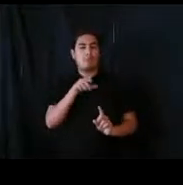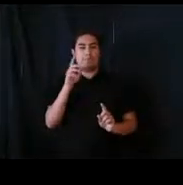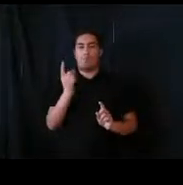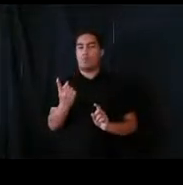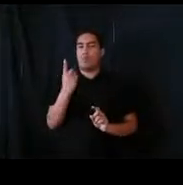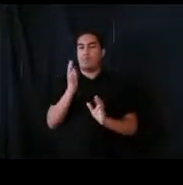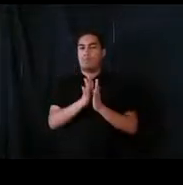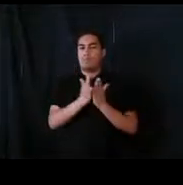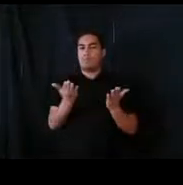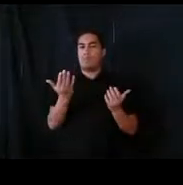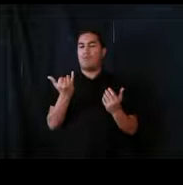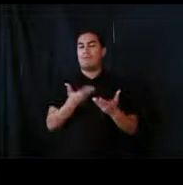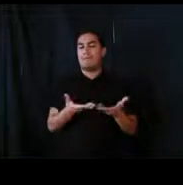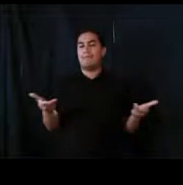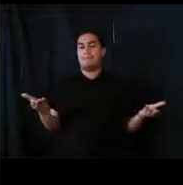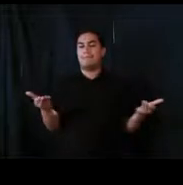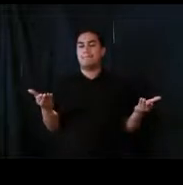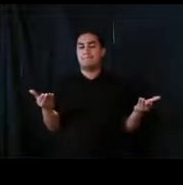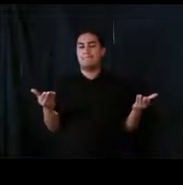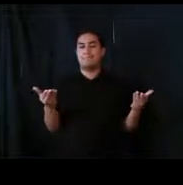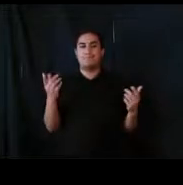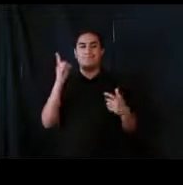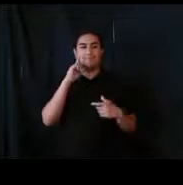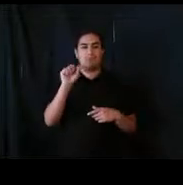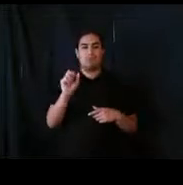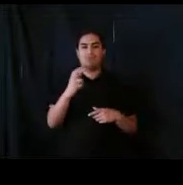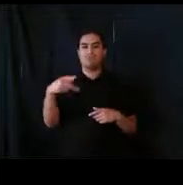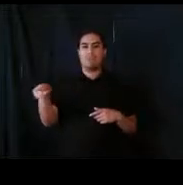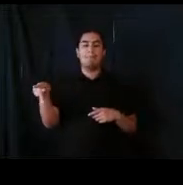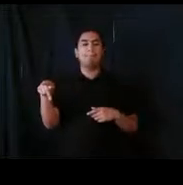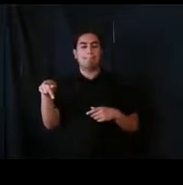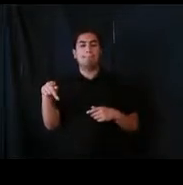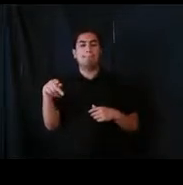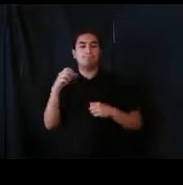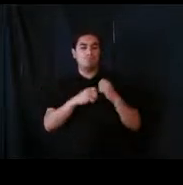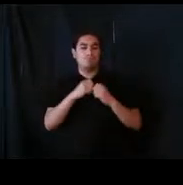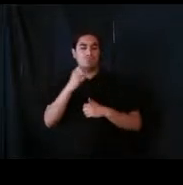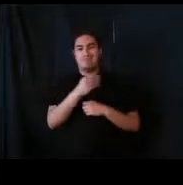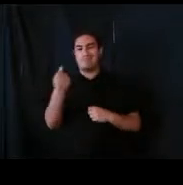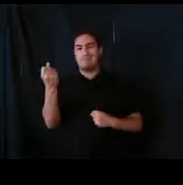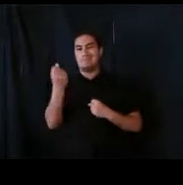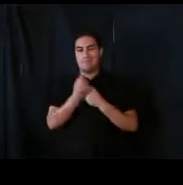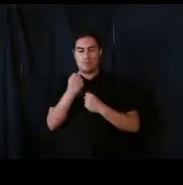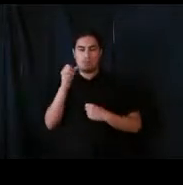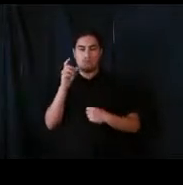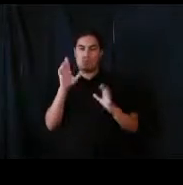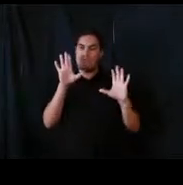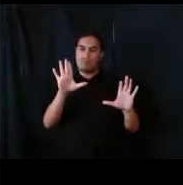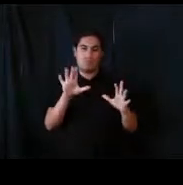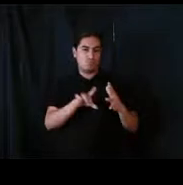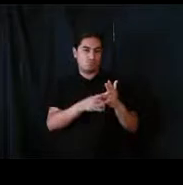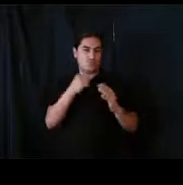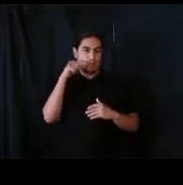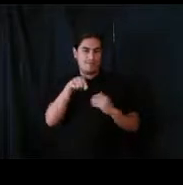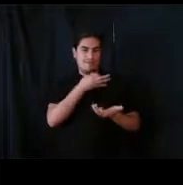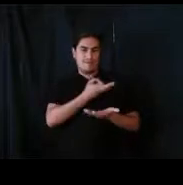1.7 billion dollars in shop for construction and construction support so a very good start to this fiscal year